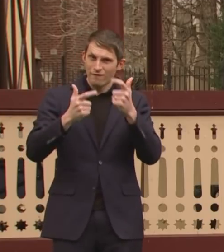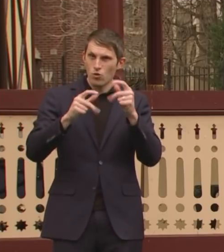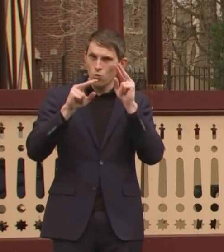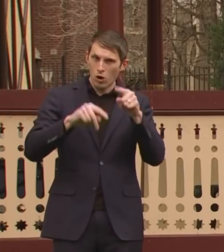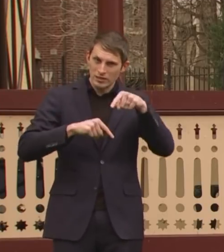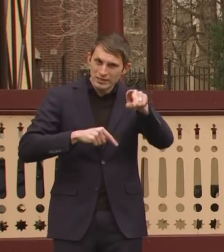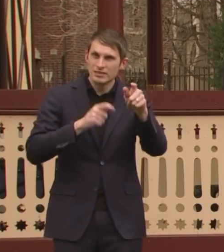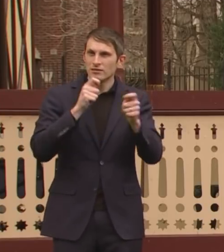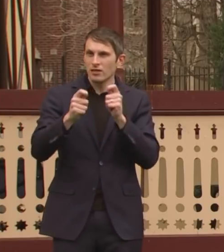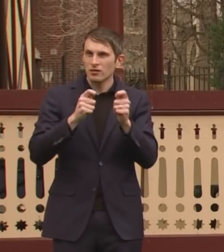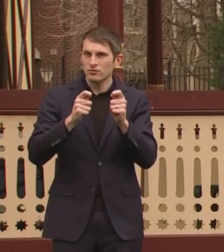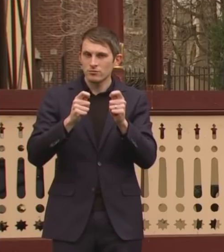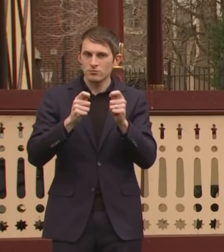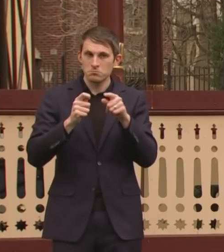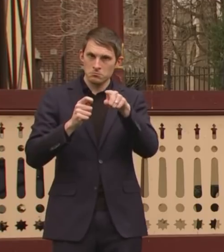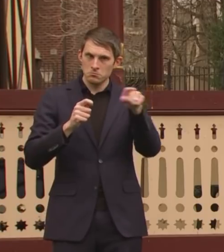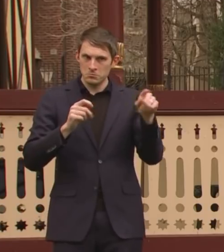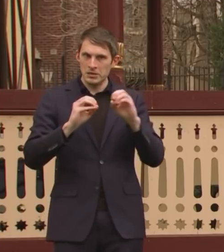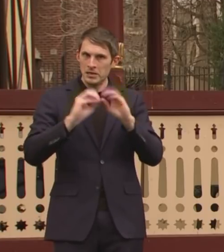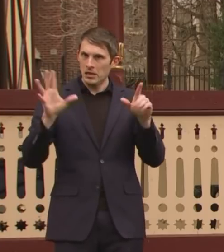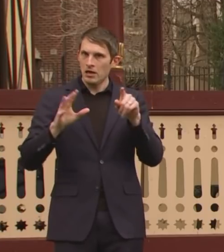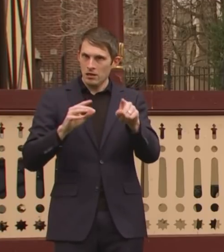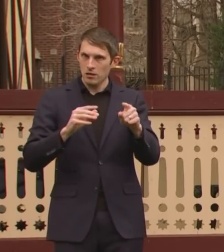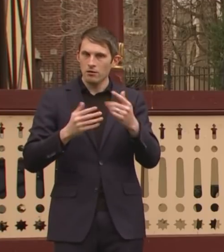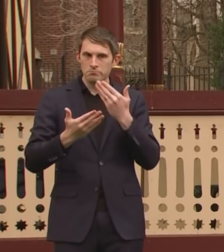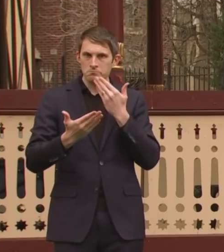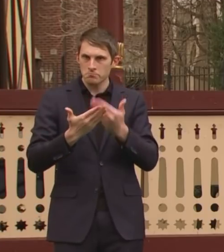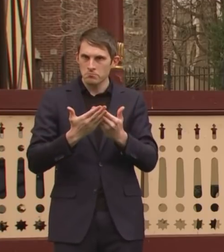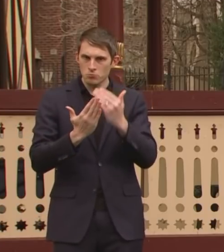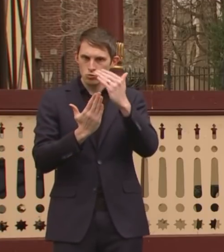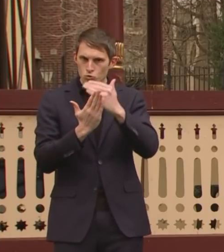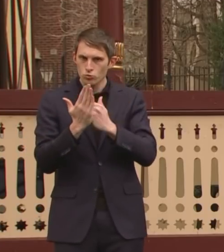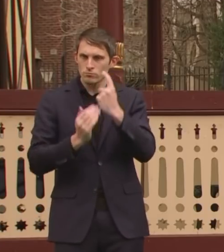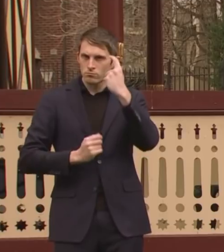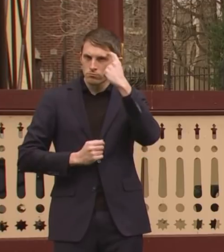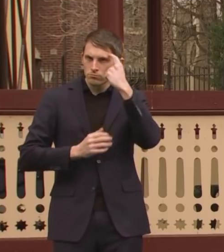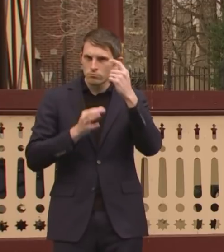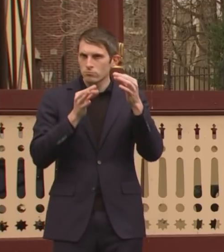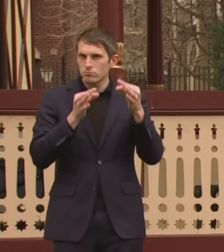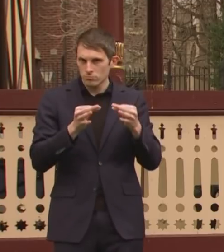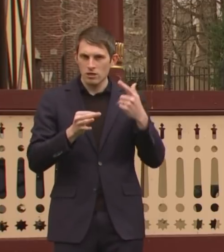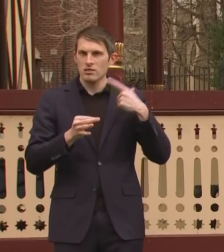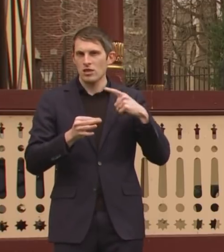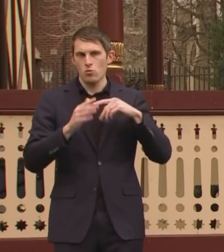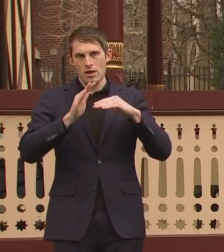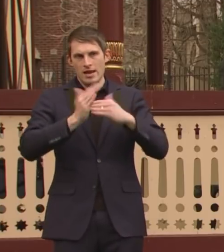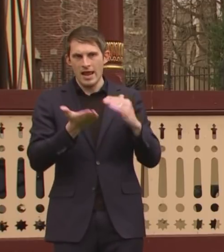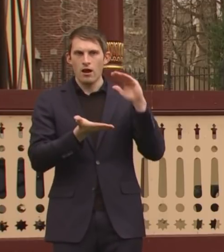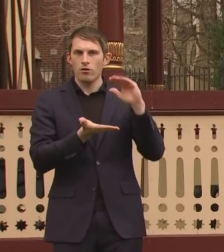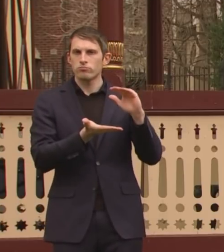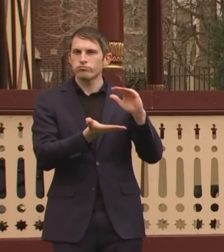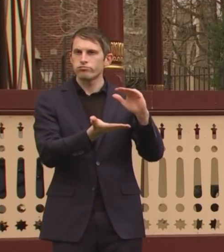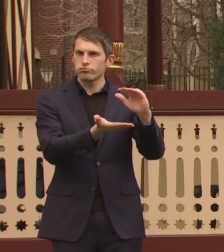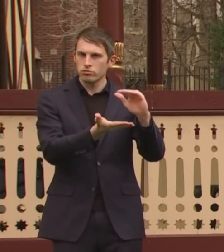behaviours, the isolation, quarantine, testing and following the rules. That needs to continue. The threat is still there in the west of